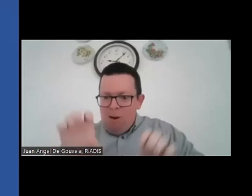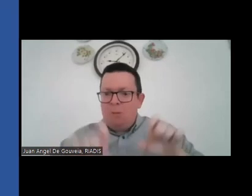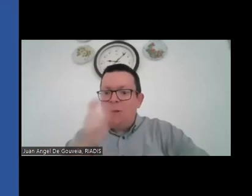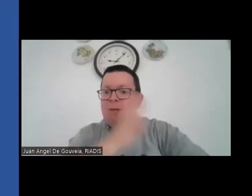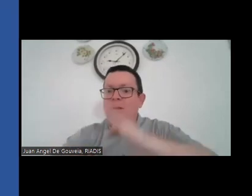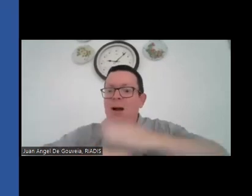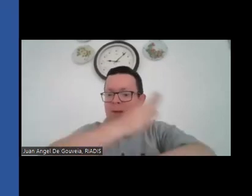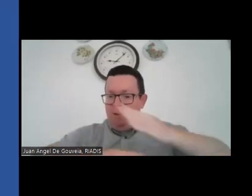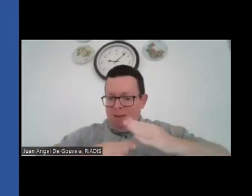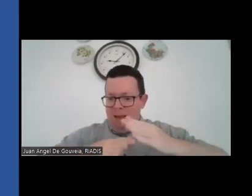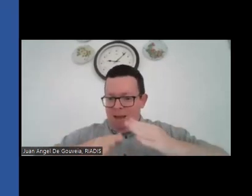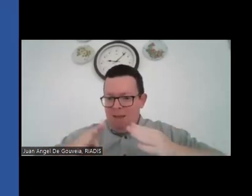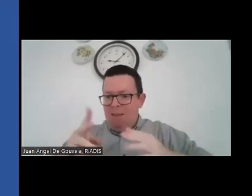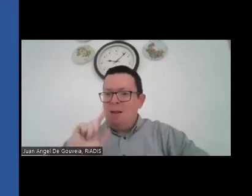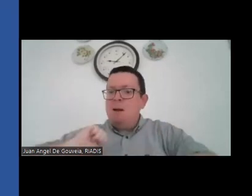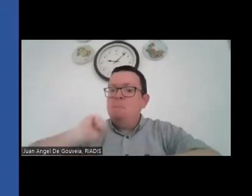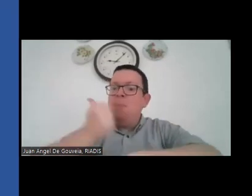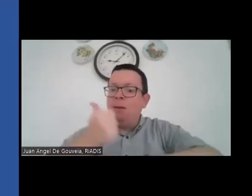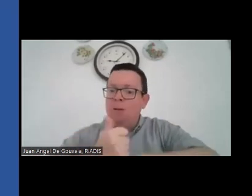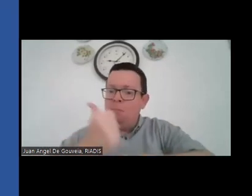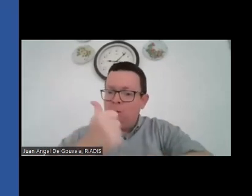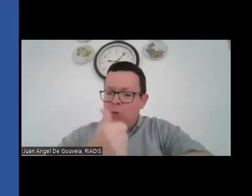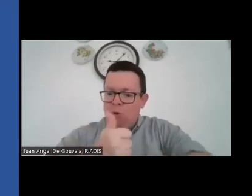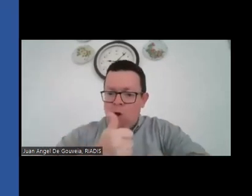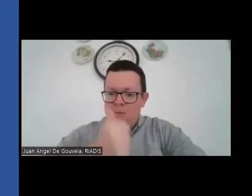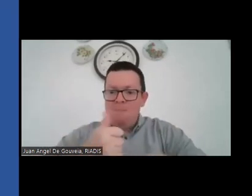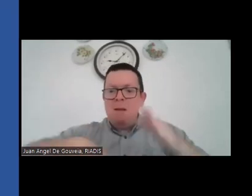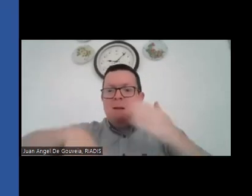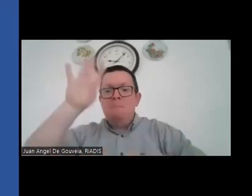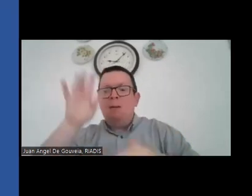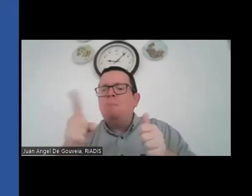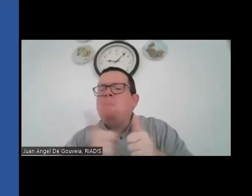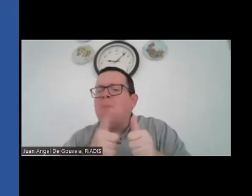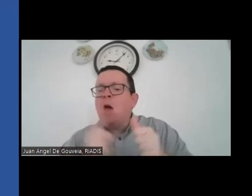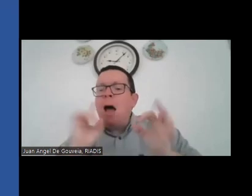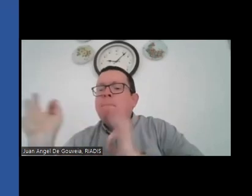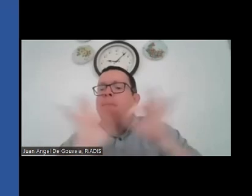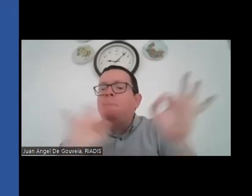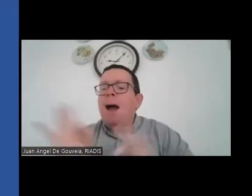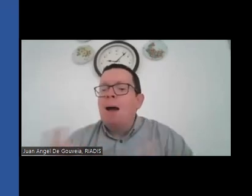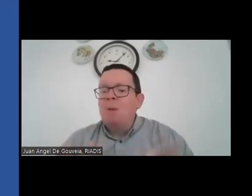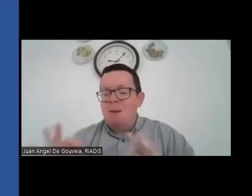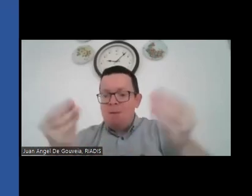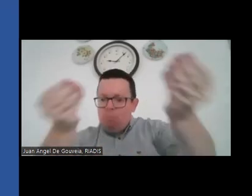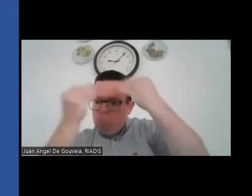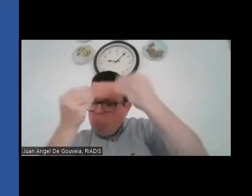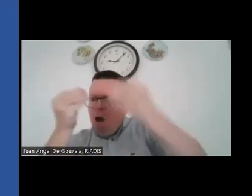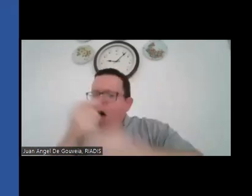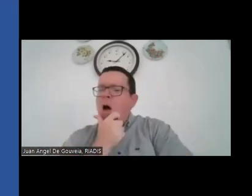healthcare, particularly in the preparedness and response of hospitals and emergencies and